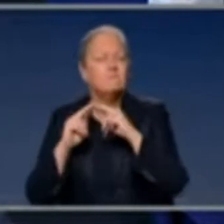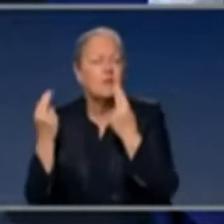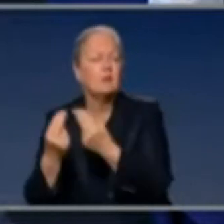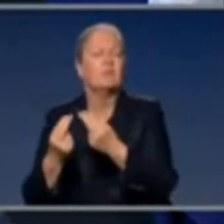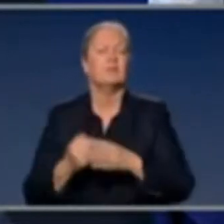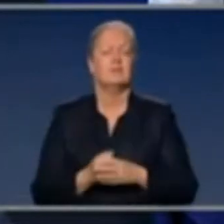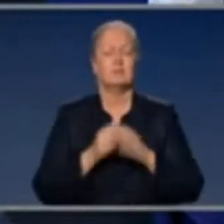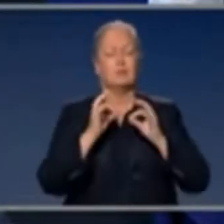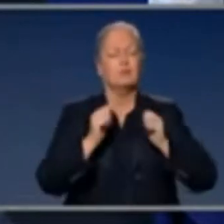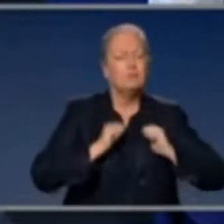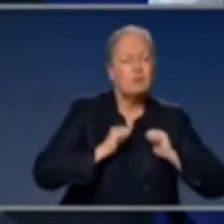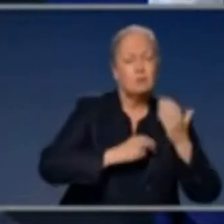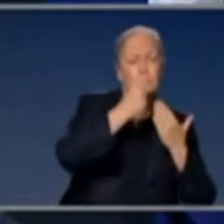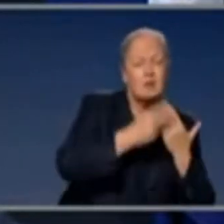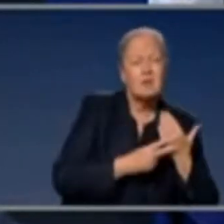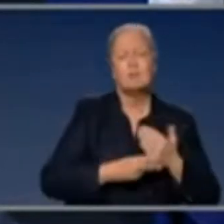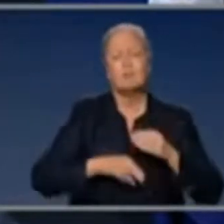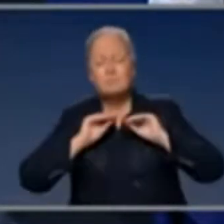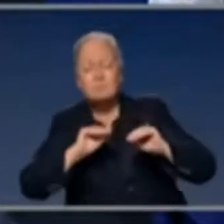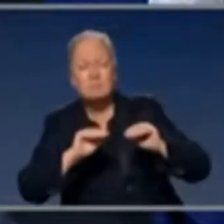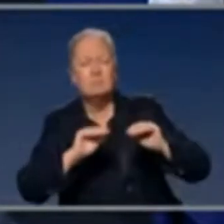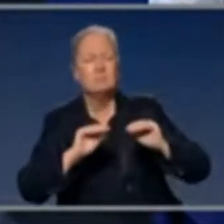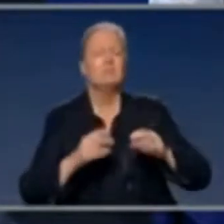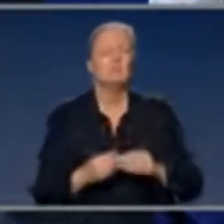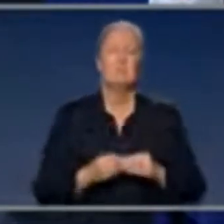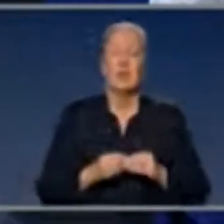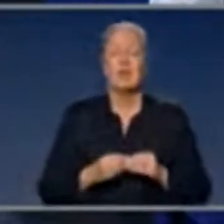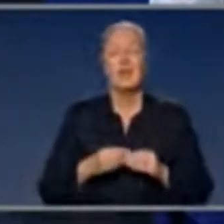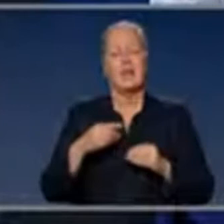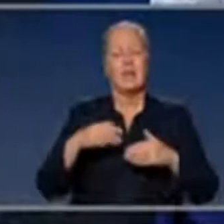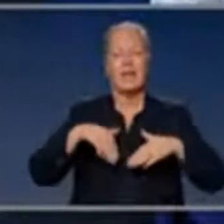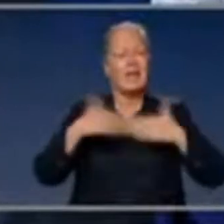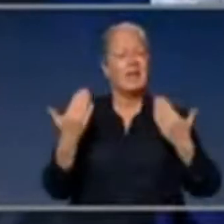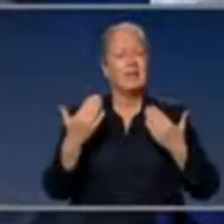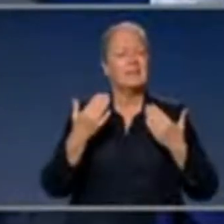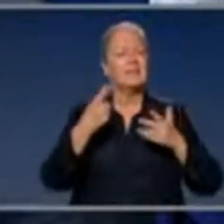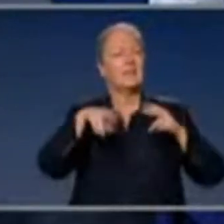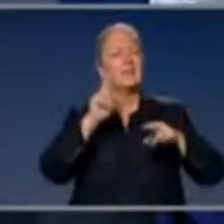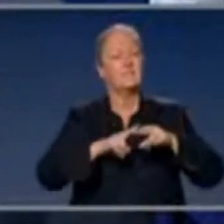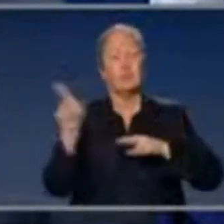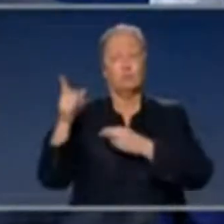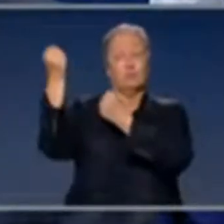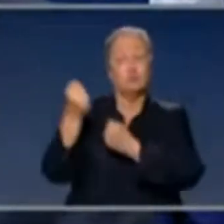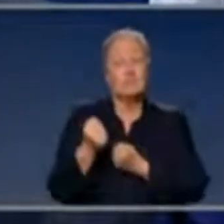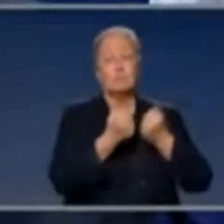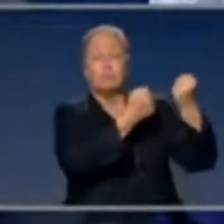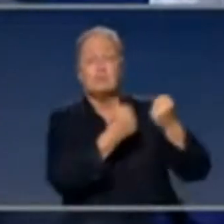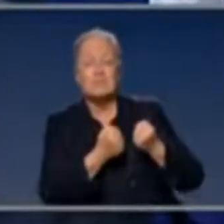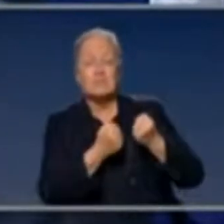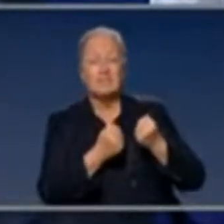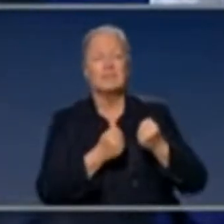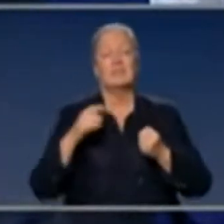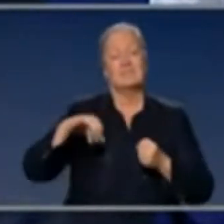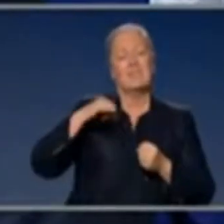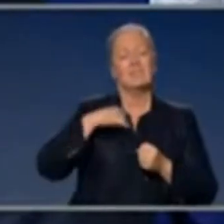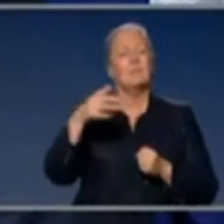funding compressed training programs for new workers, covering quarantine costs for interstate staff deployed, and strengthening the capacity to support